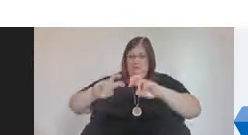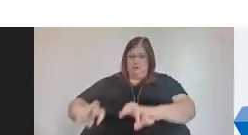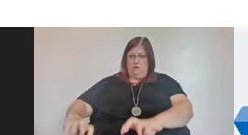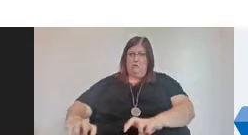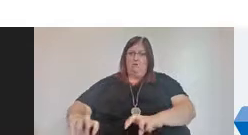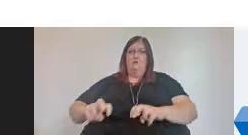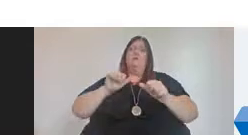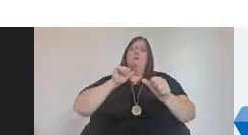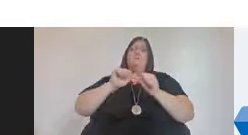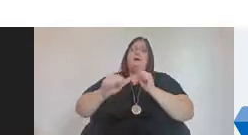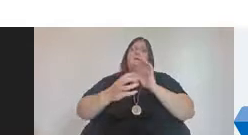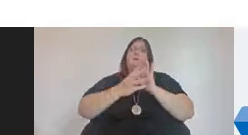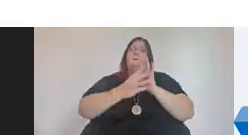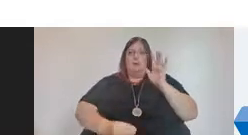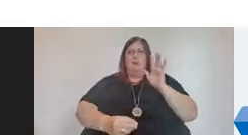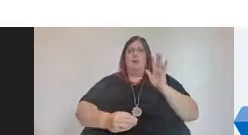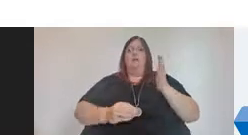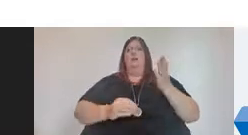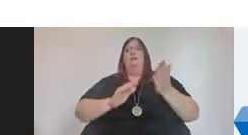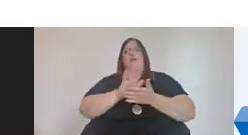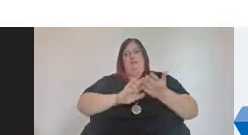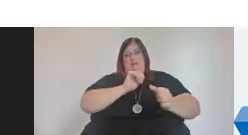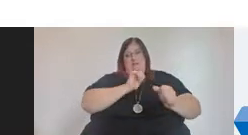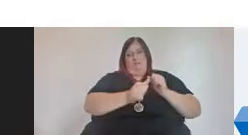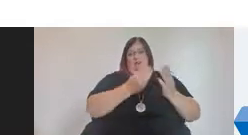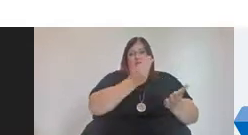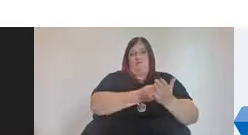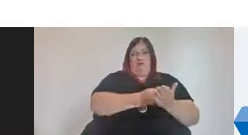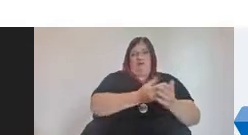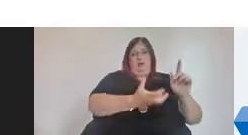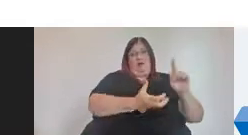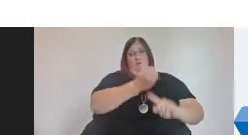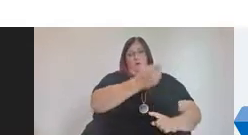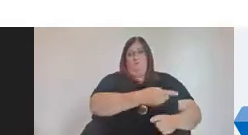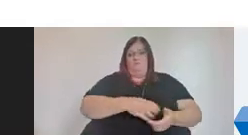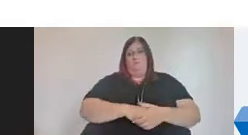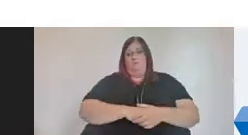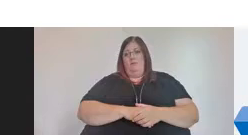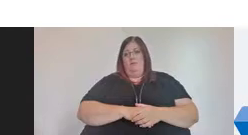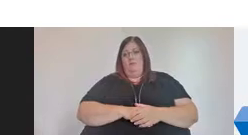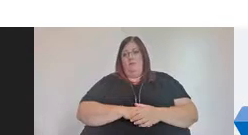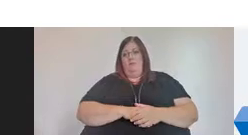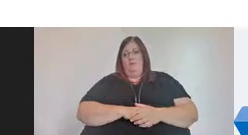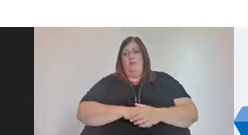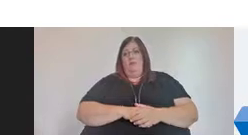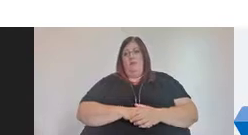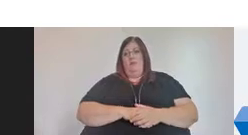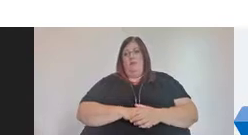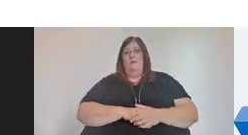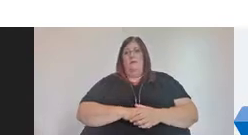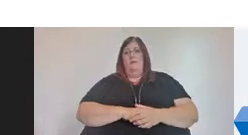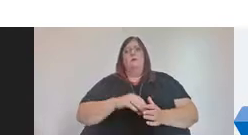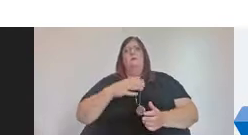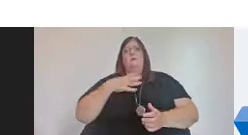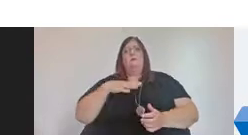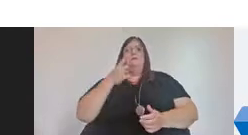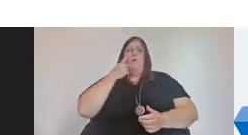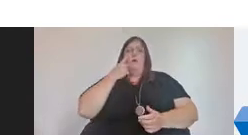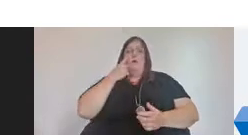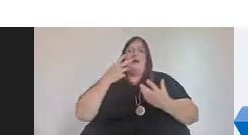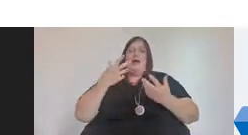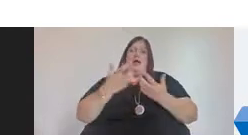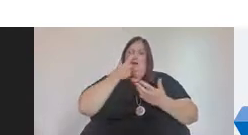clinical models result in the best financial outcome. Very simple again, but putting the clinician at the forefront is how we're going to deliver our financial